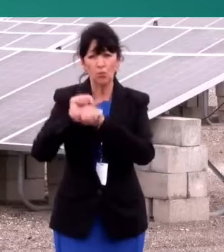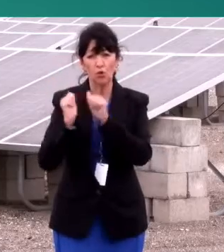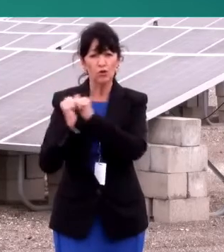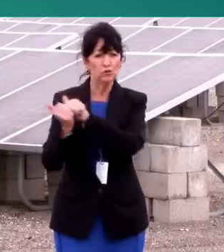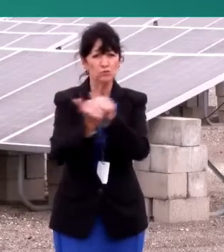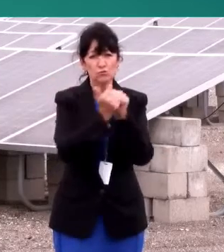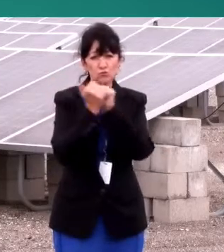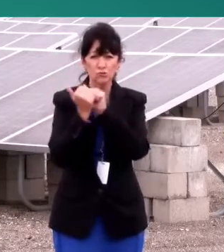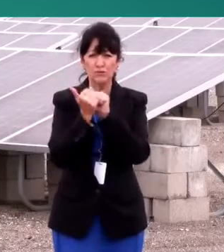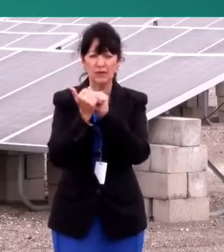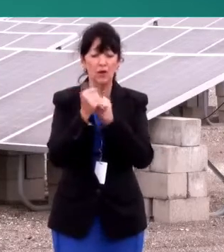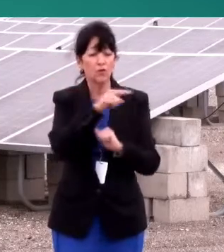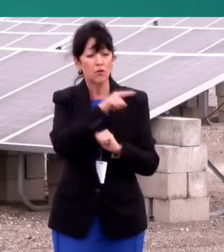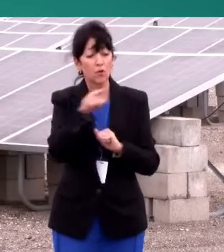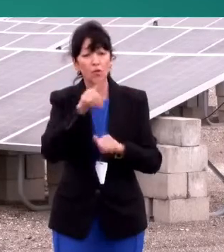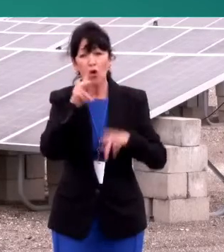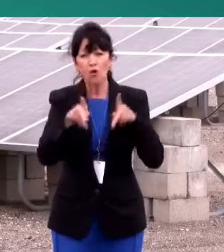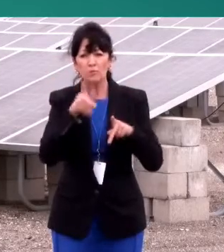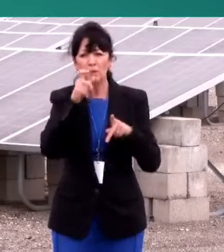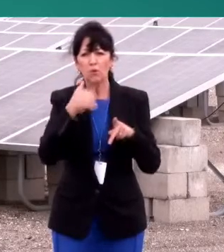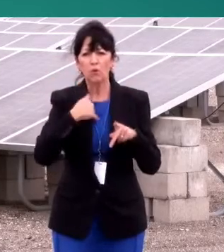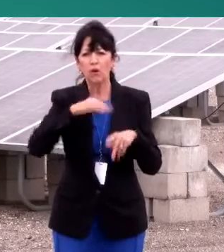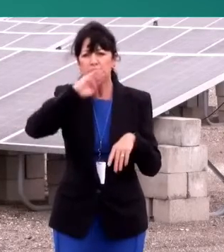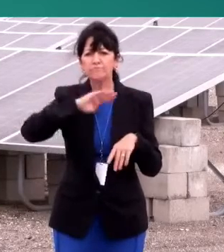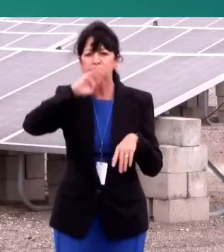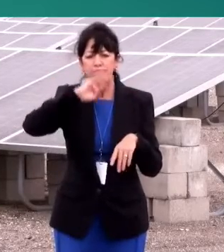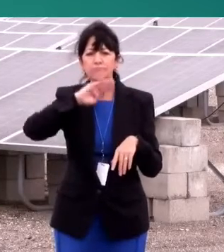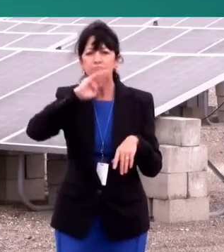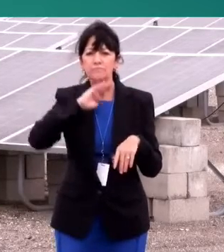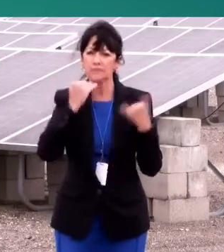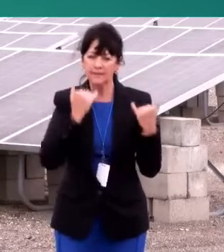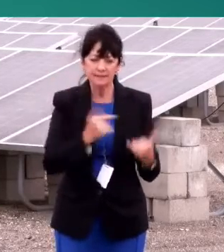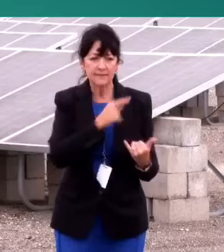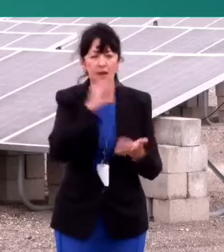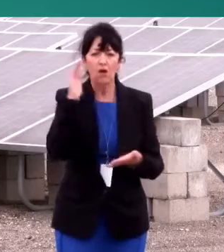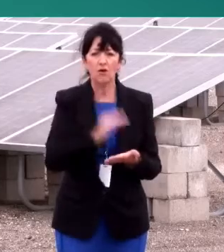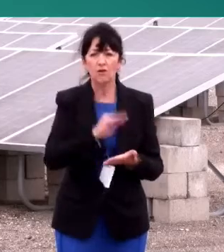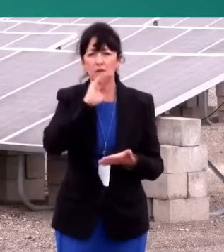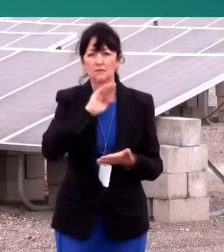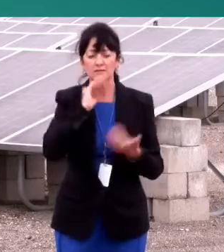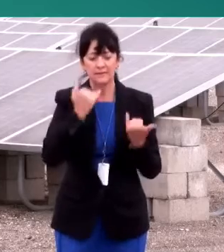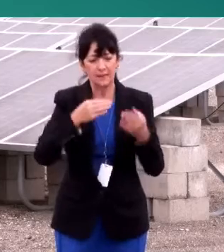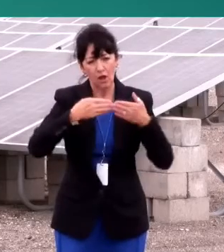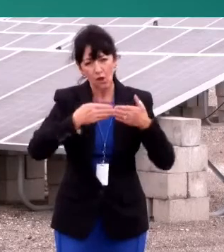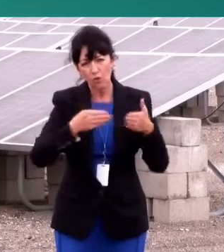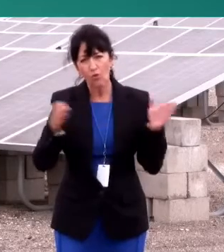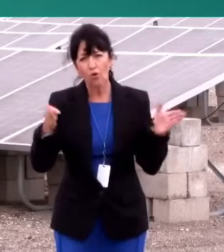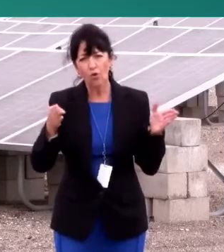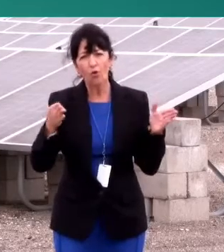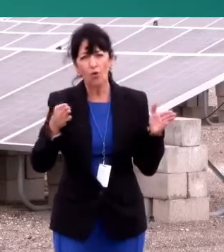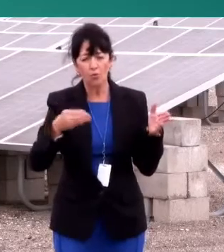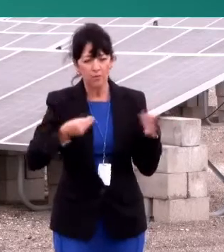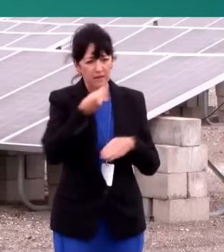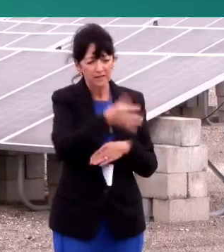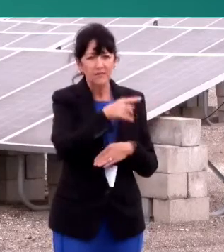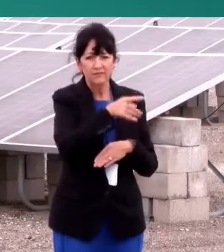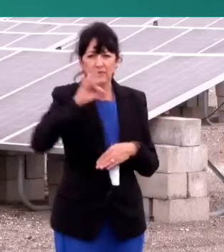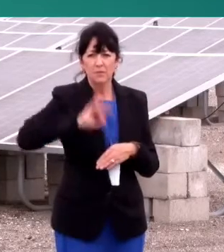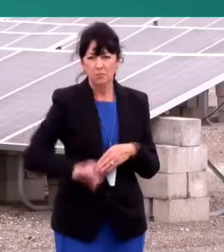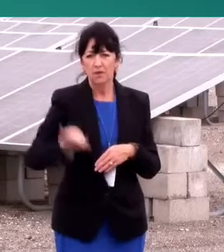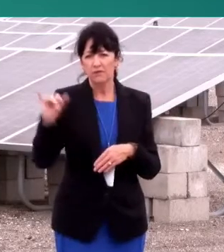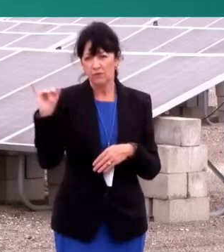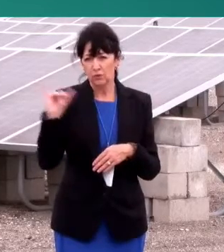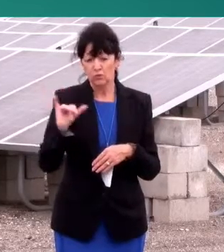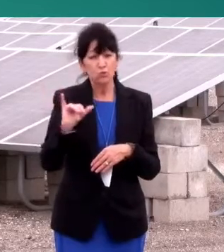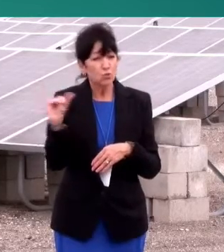and get them the help that they need and deserve, all while helping to protect our planet and increase high-paying green